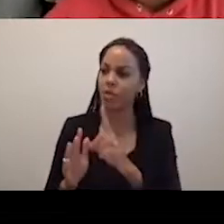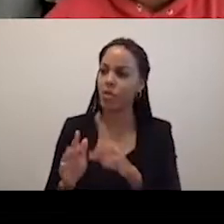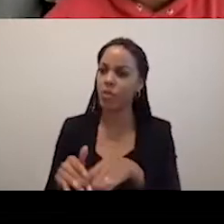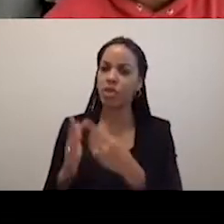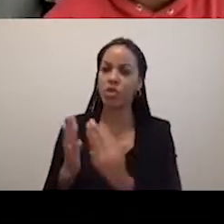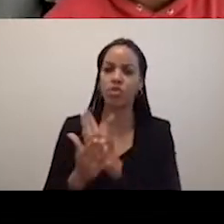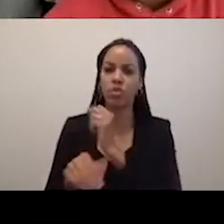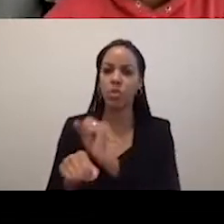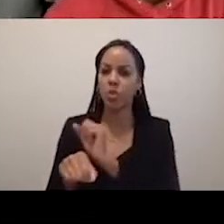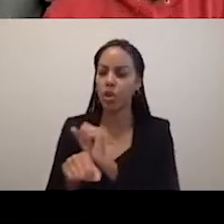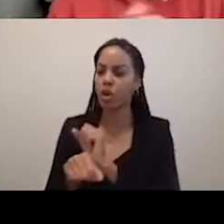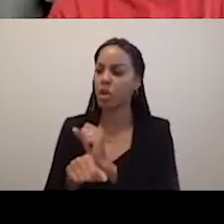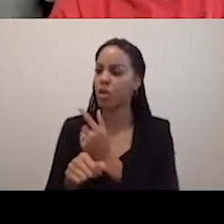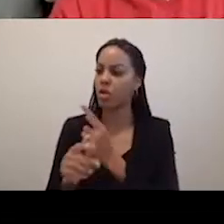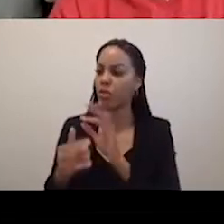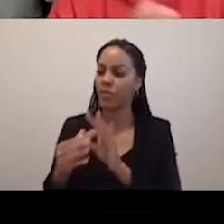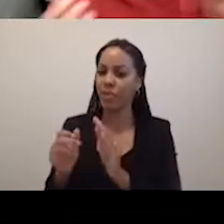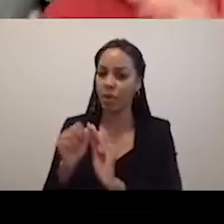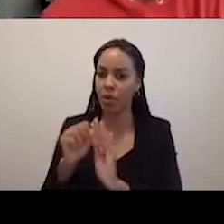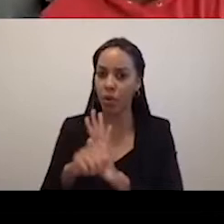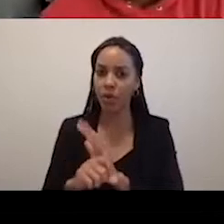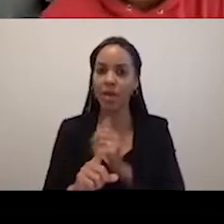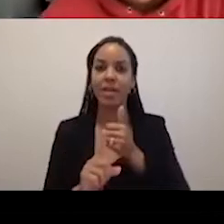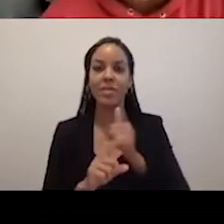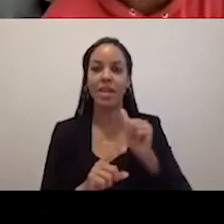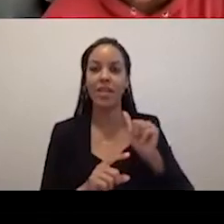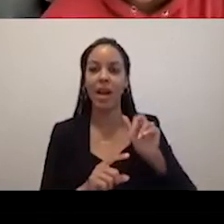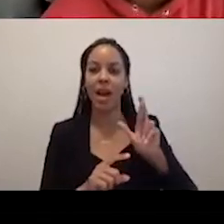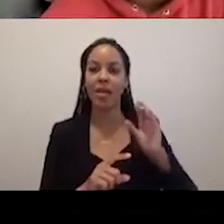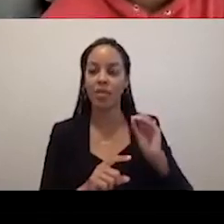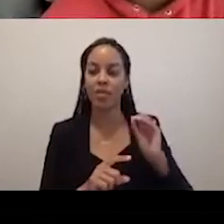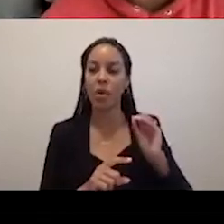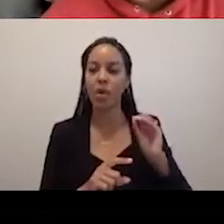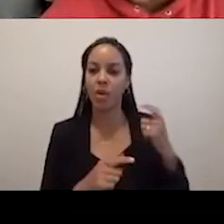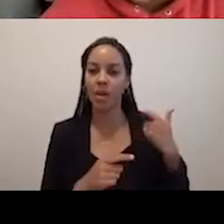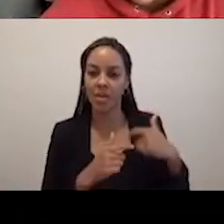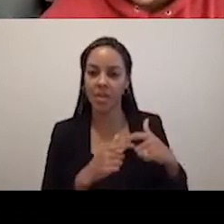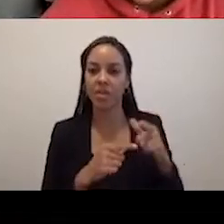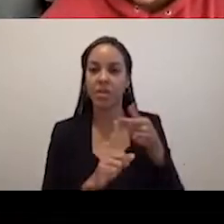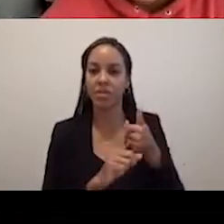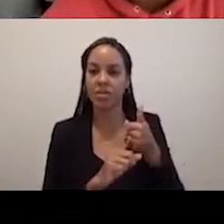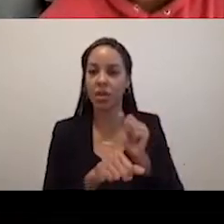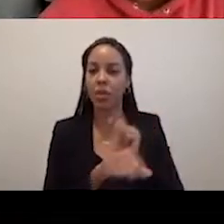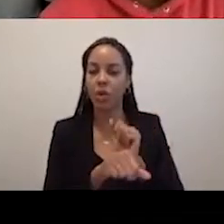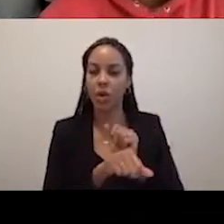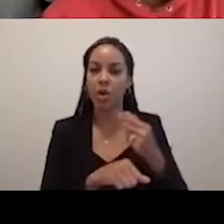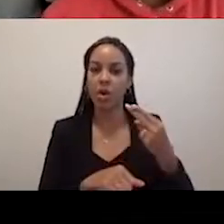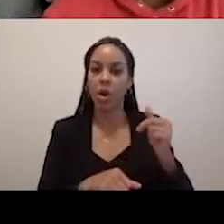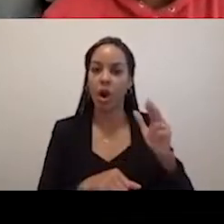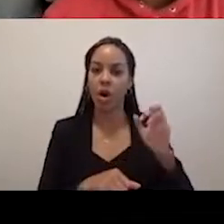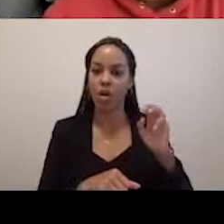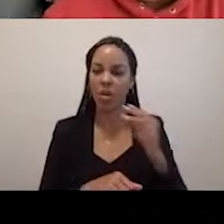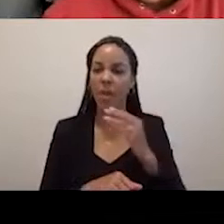he's an Afro-Cuban artist based in Okinawa and in Harlem. And this is the work that he created. I want to